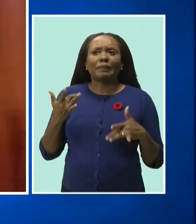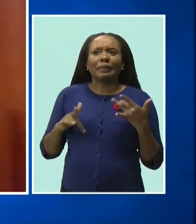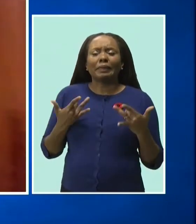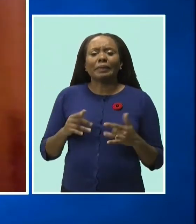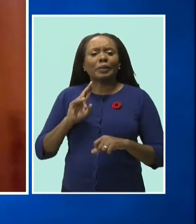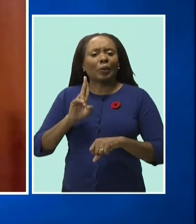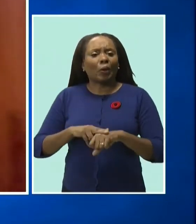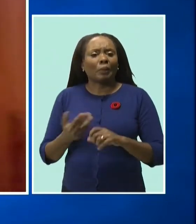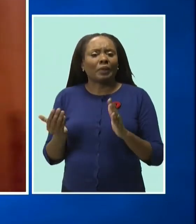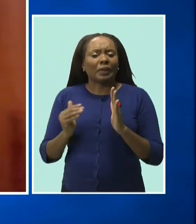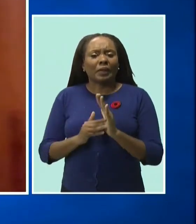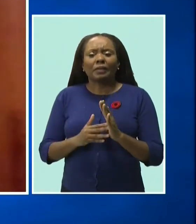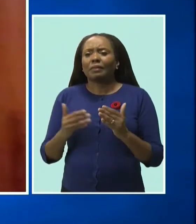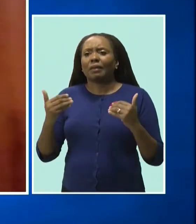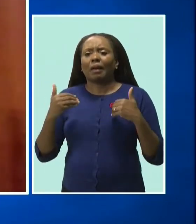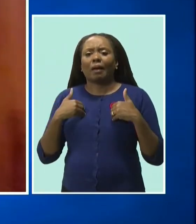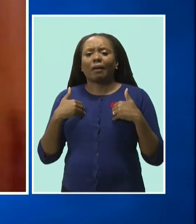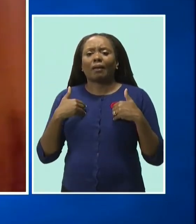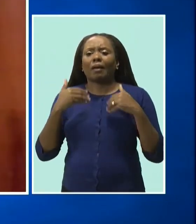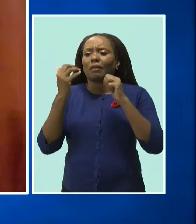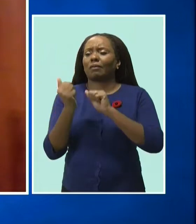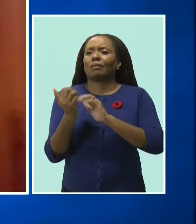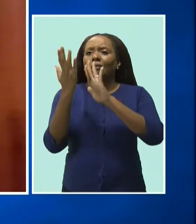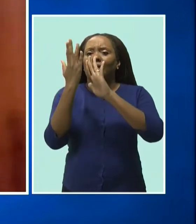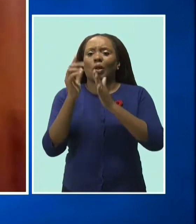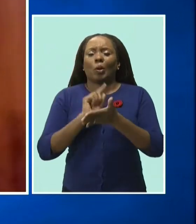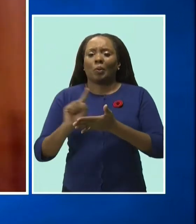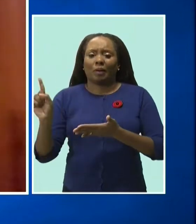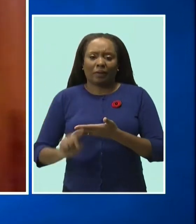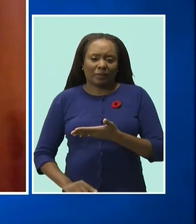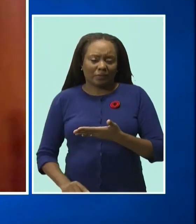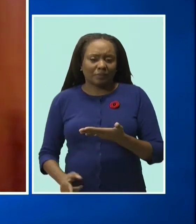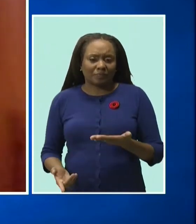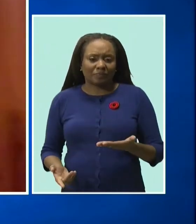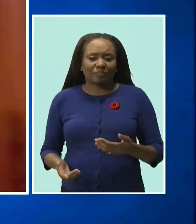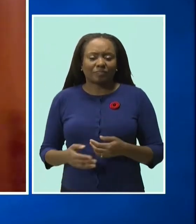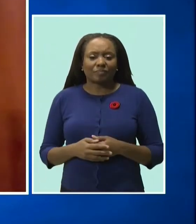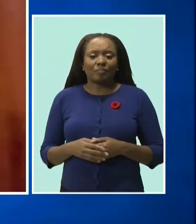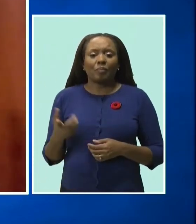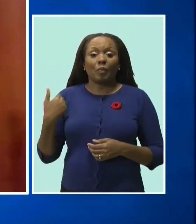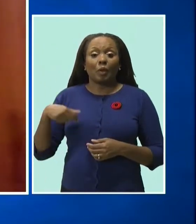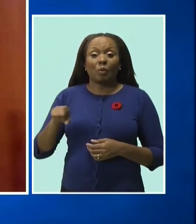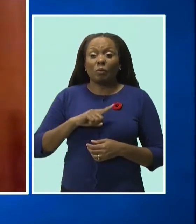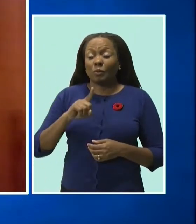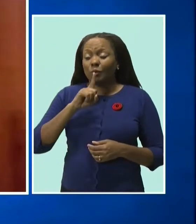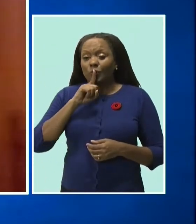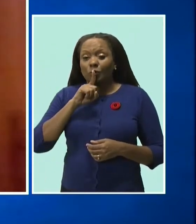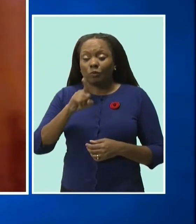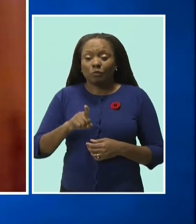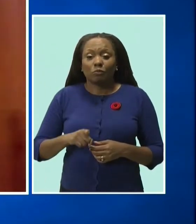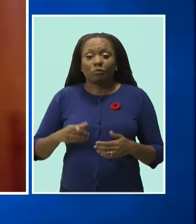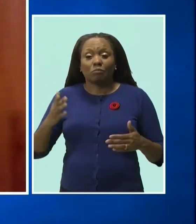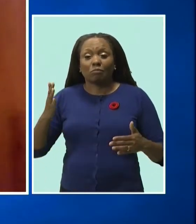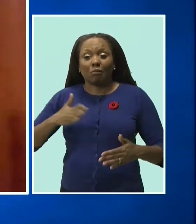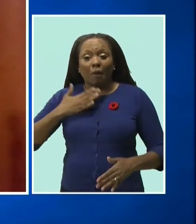have a face-to-face meeting, and for many of them, it was their first. So we were exceedingly pleased with the